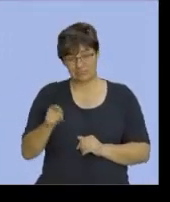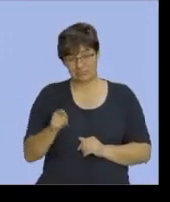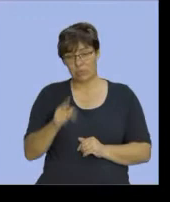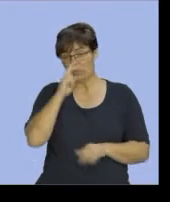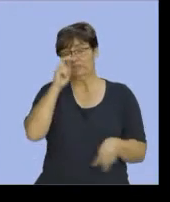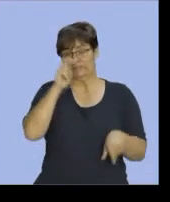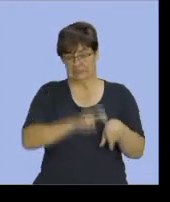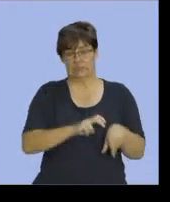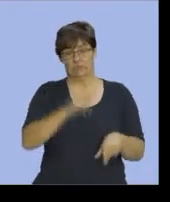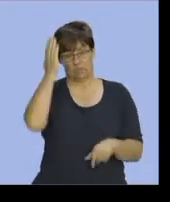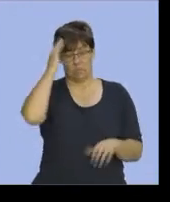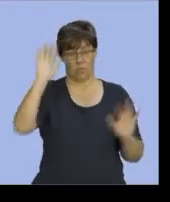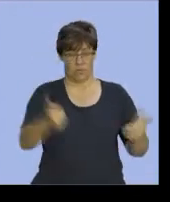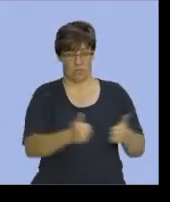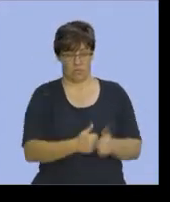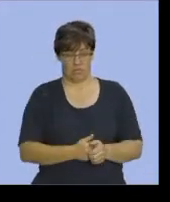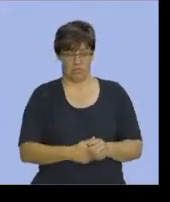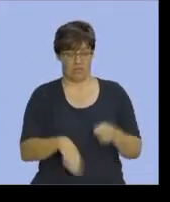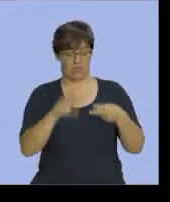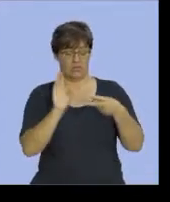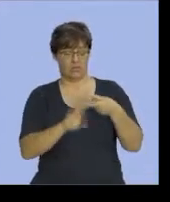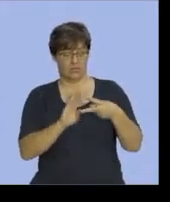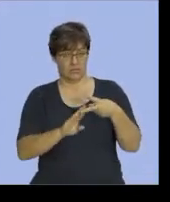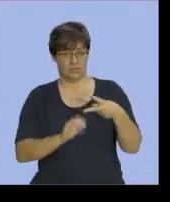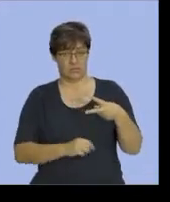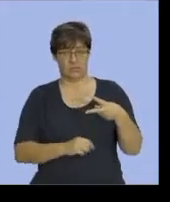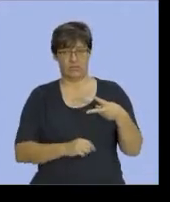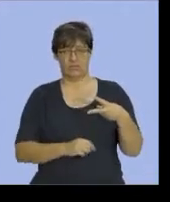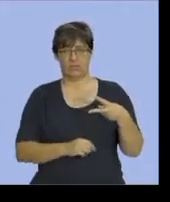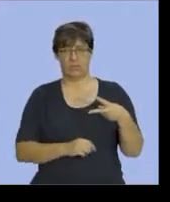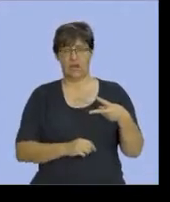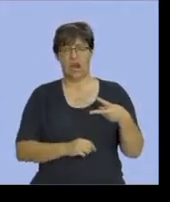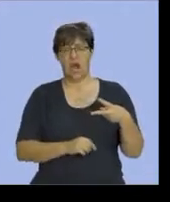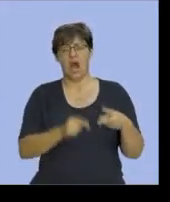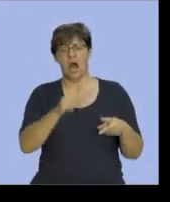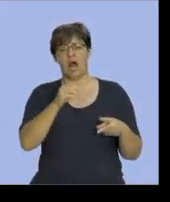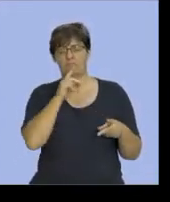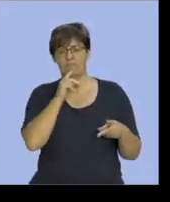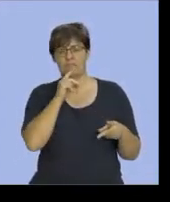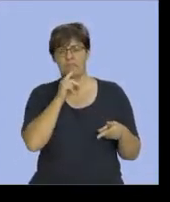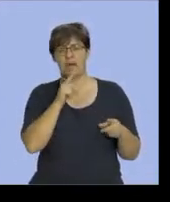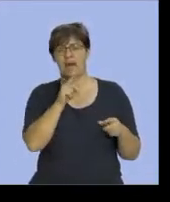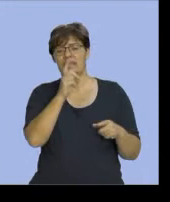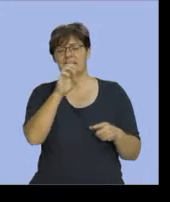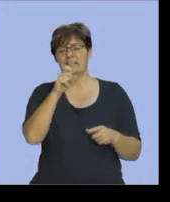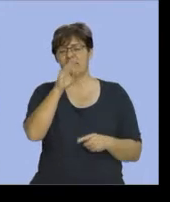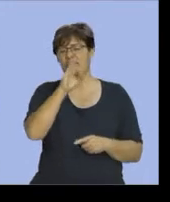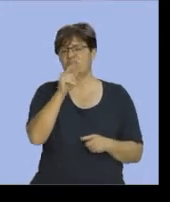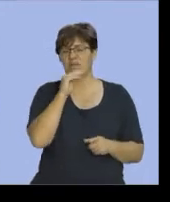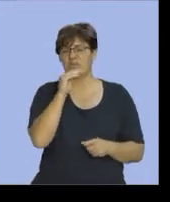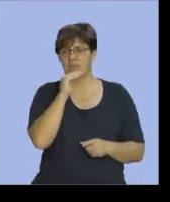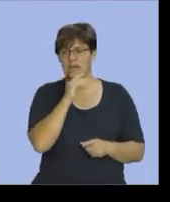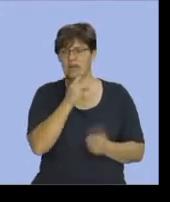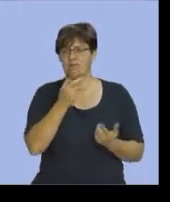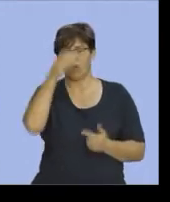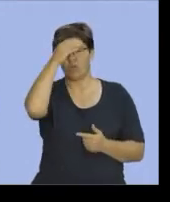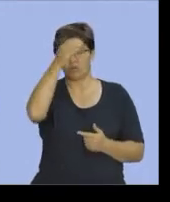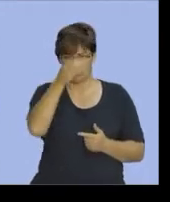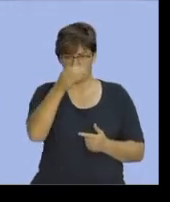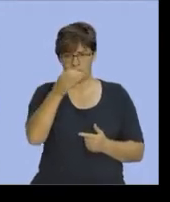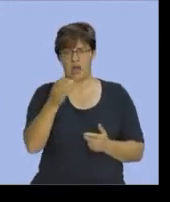need to know it. Also, we looked at the concept of definitions, and with definitions, we spoke about the concept